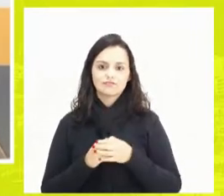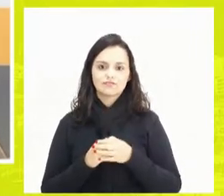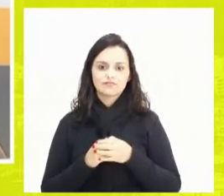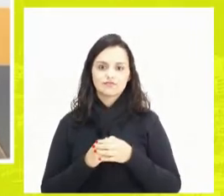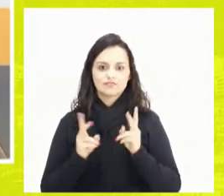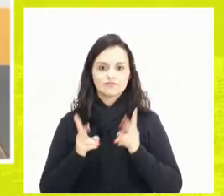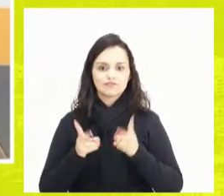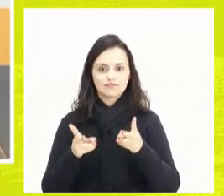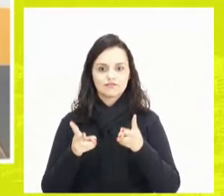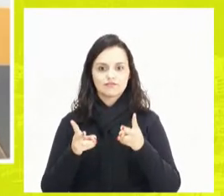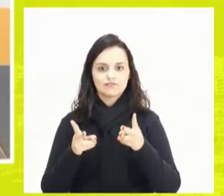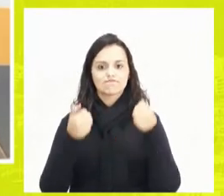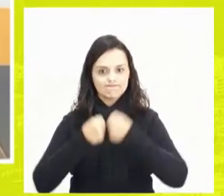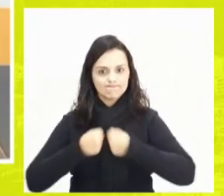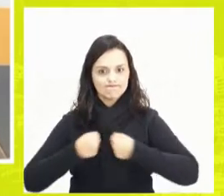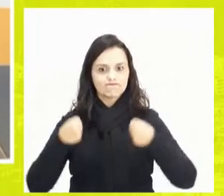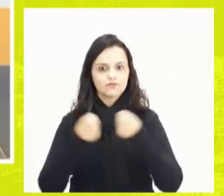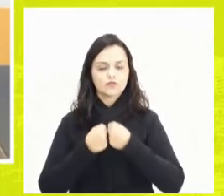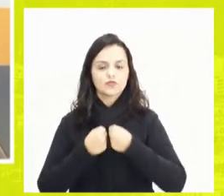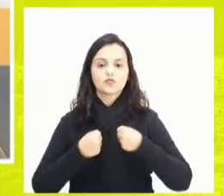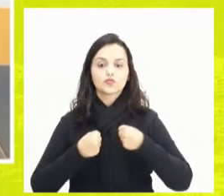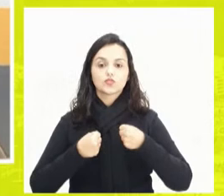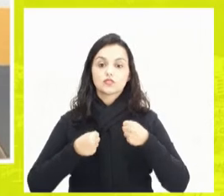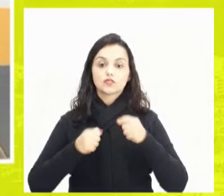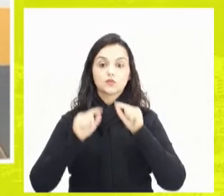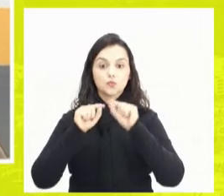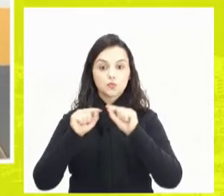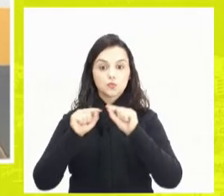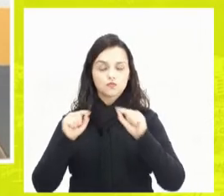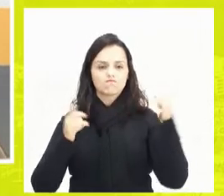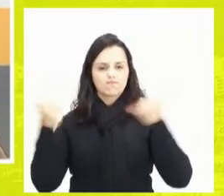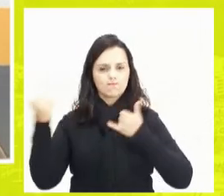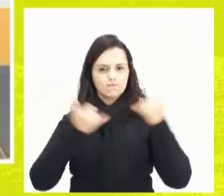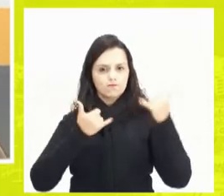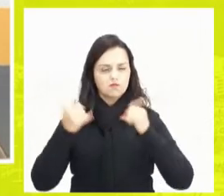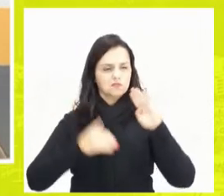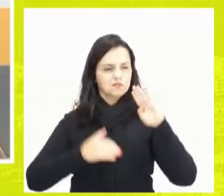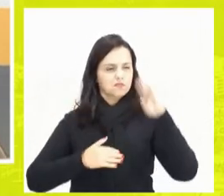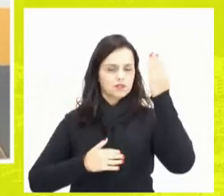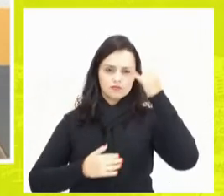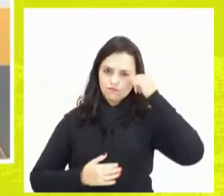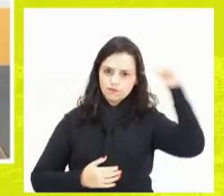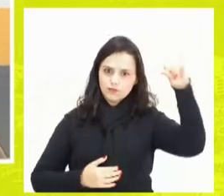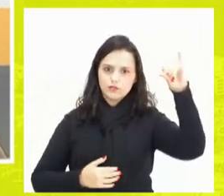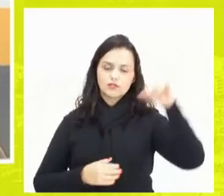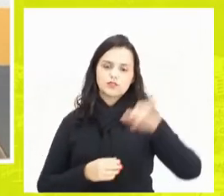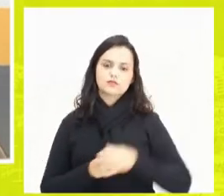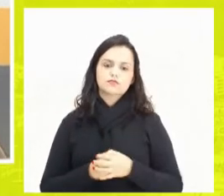able to advance in this fight against misinformation producing science